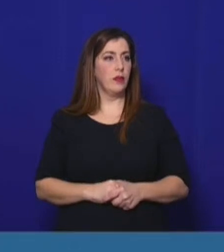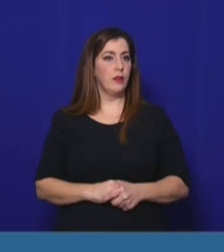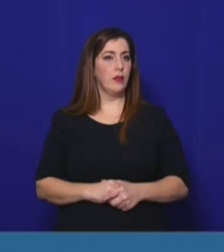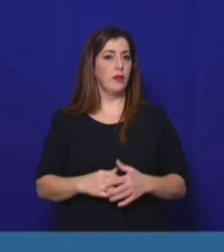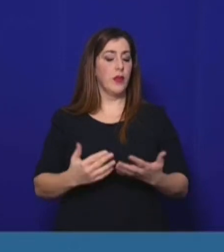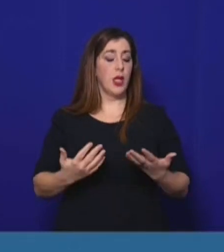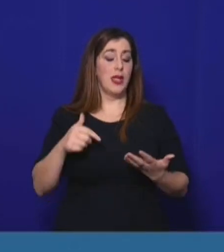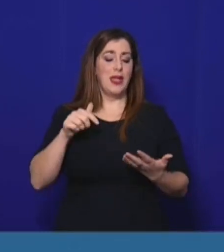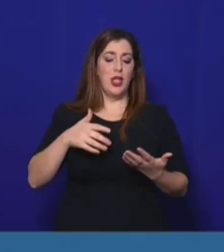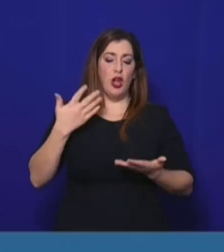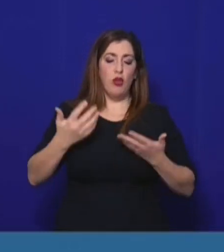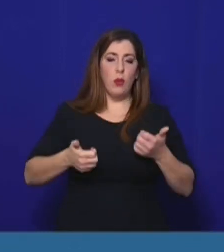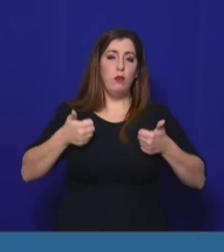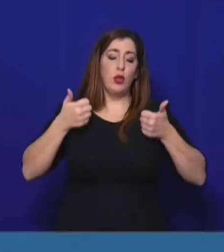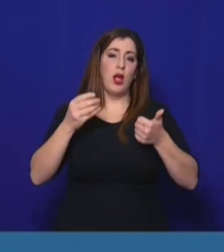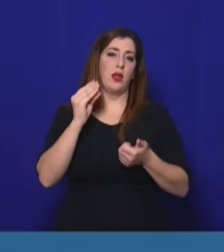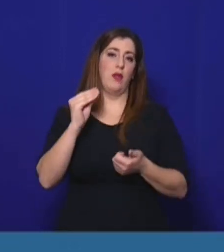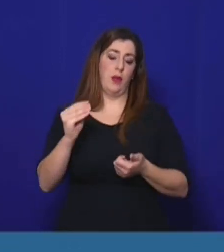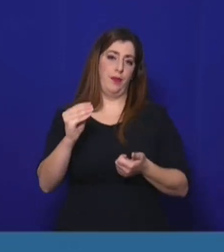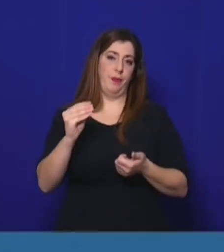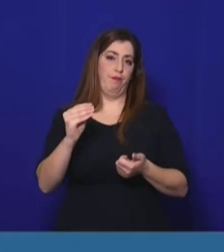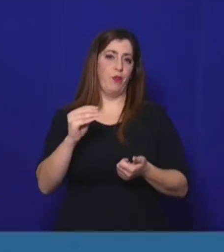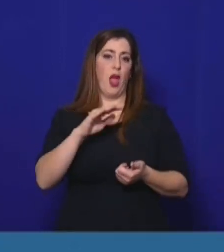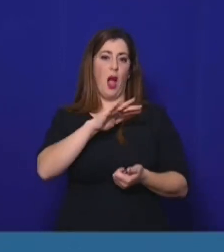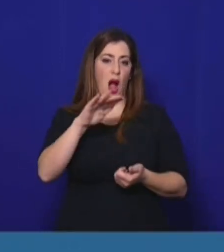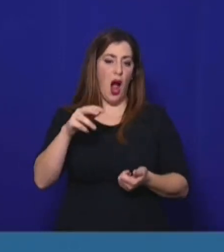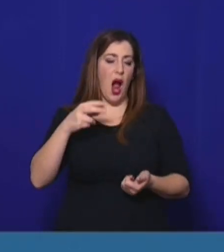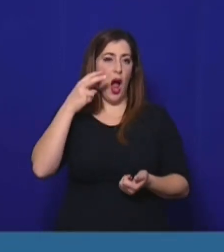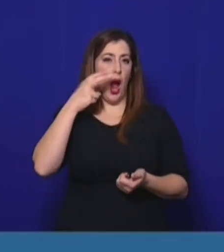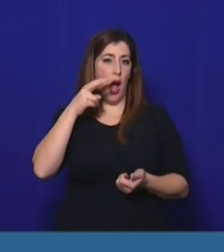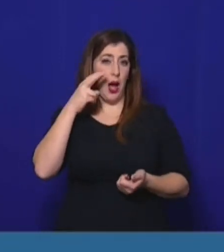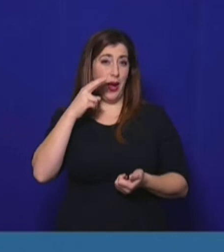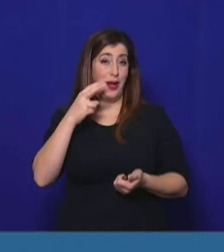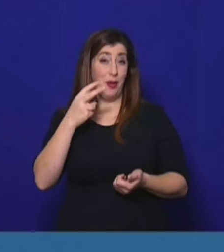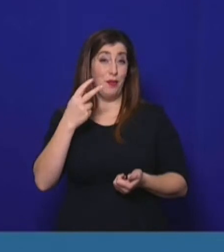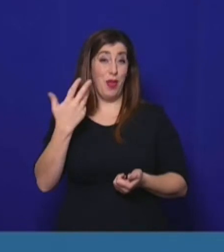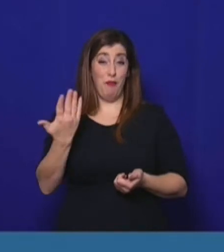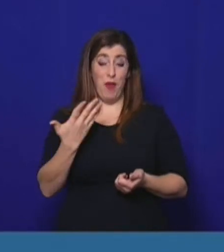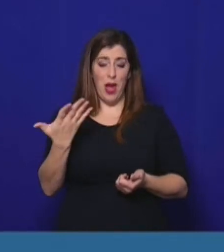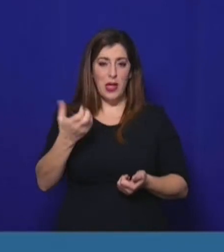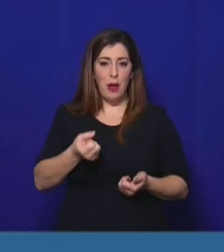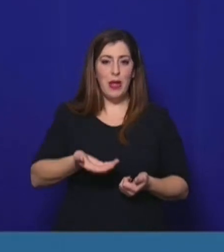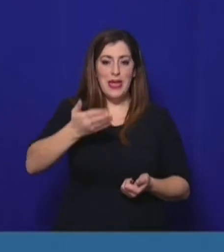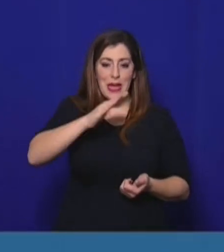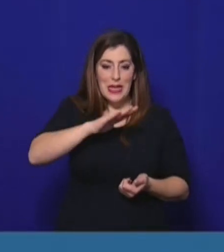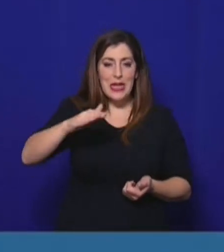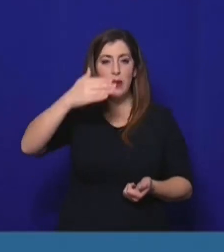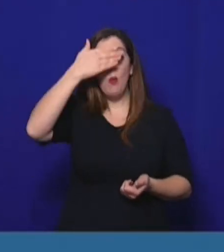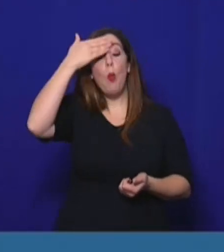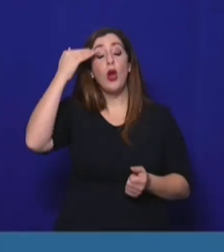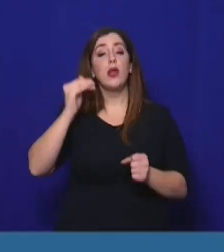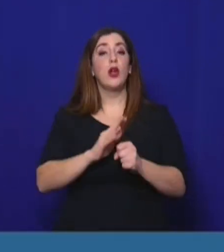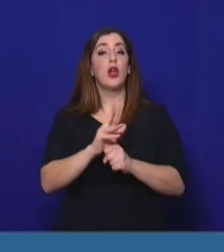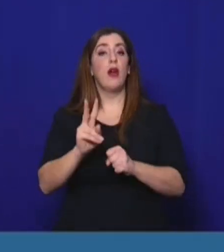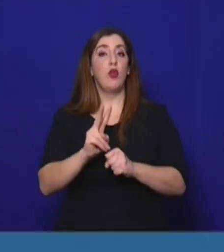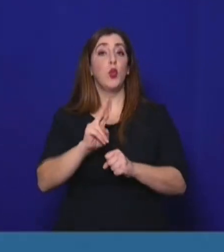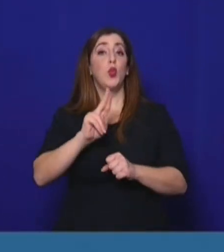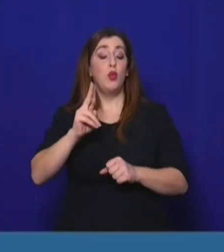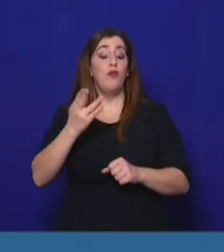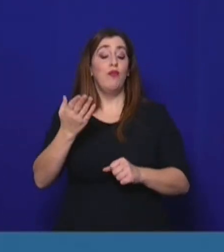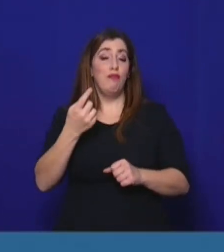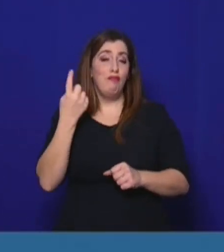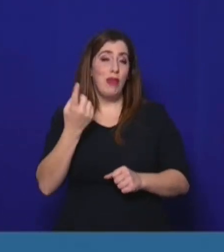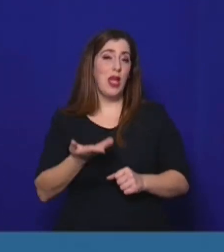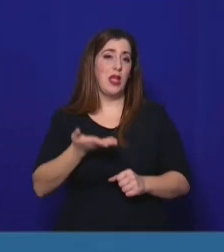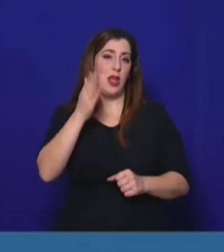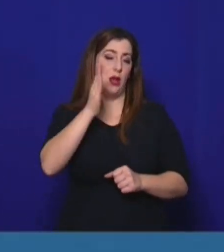tagħna. Infatti, jekk tħares naqra aħna rajna fejn kienu l-iktar il-każijiet li kellna u fejn kienu wkoll imwiet li tħares